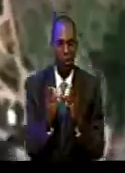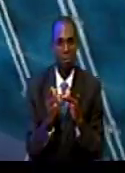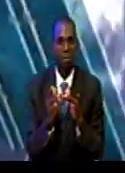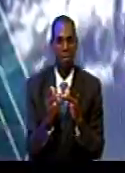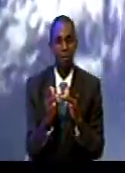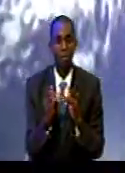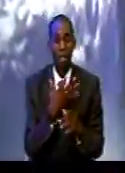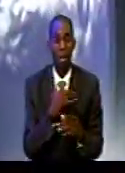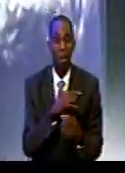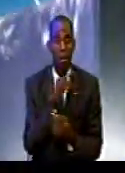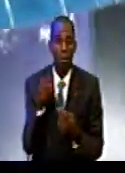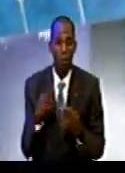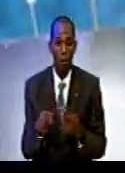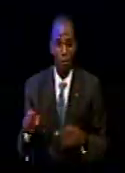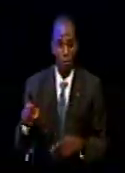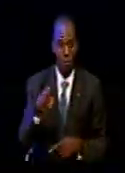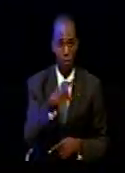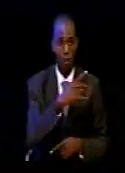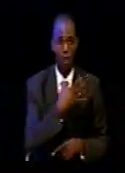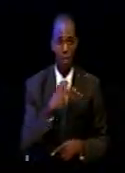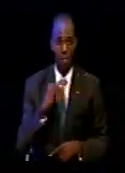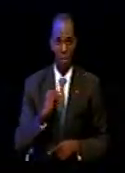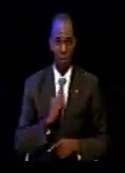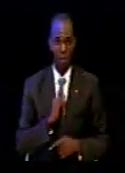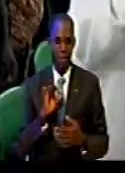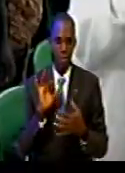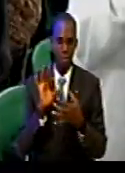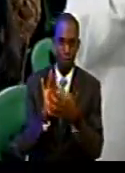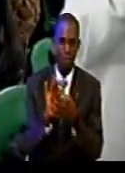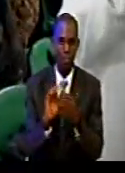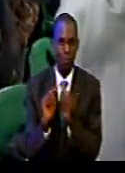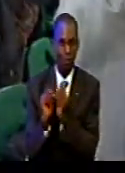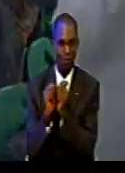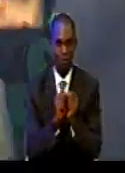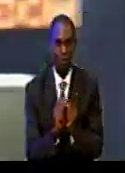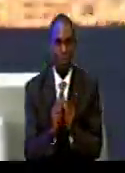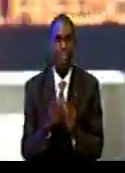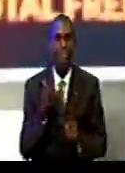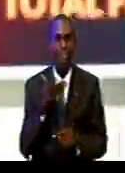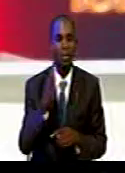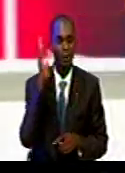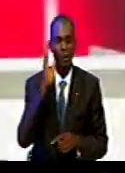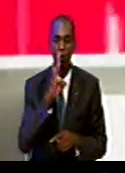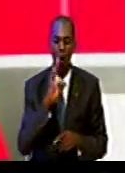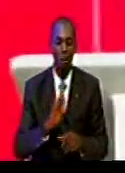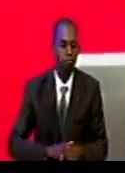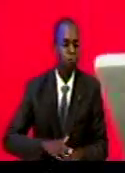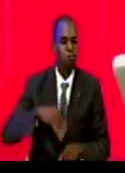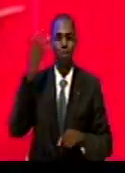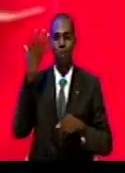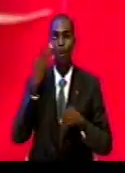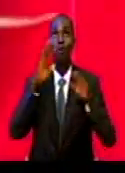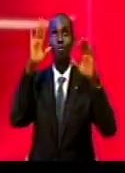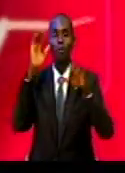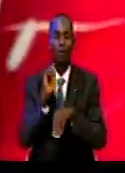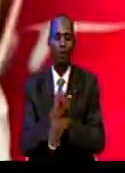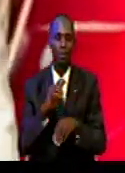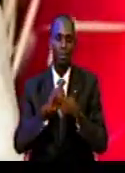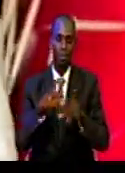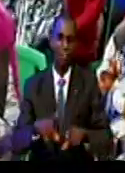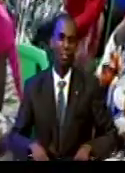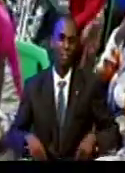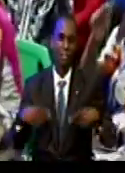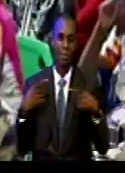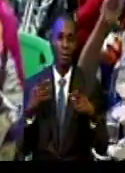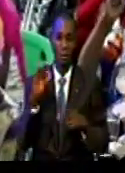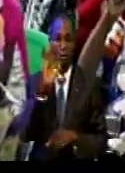to the world via satellite and all our social media platforms. And when you and I connect together, there'll